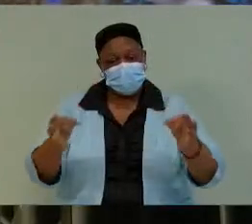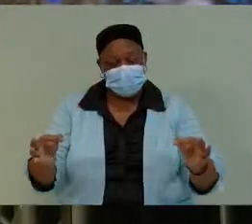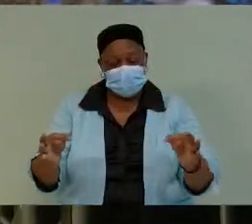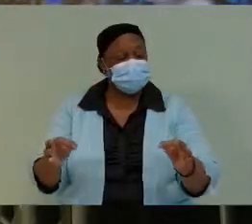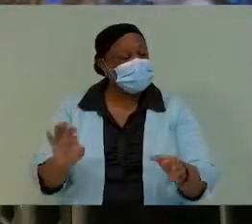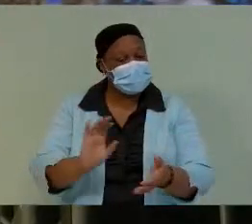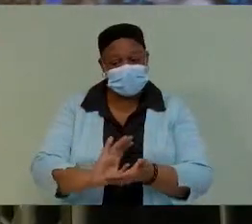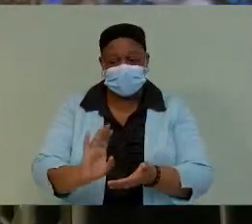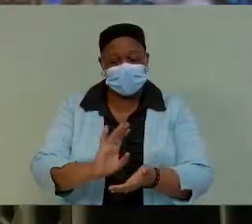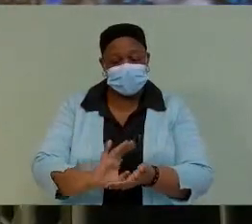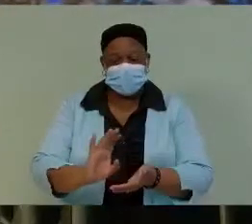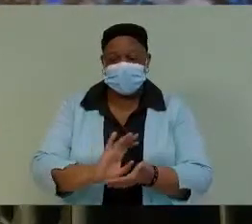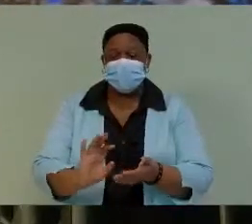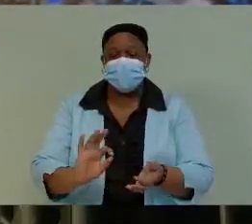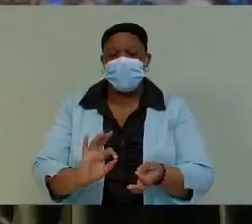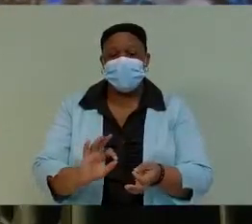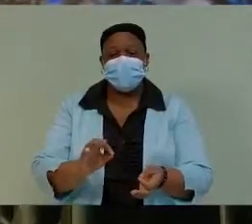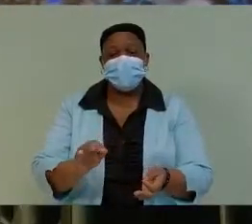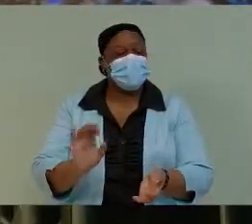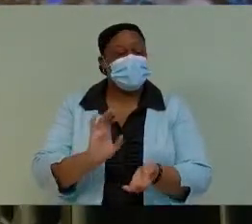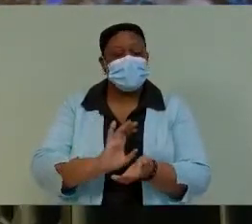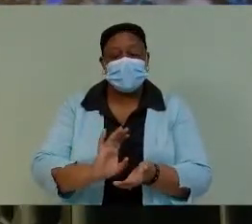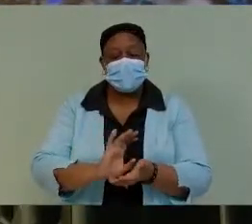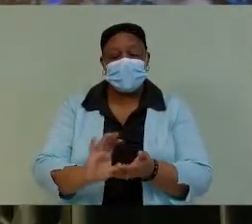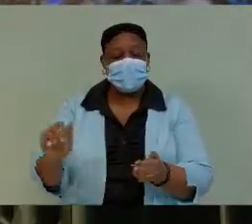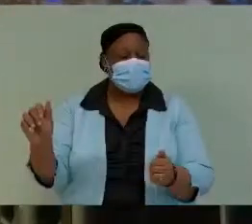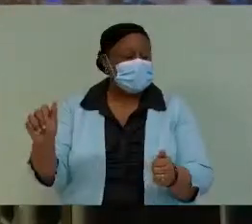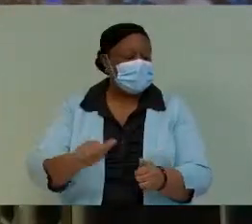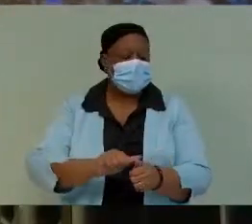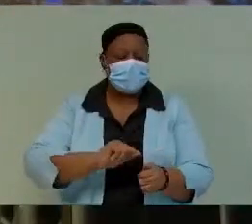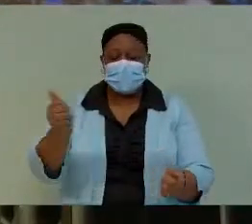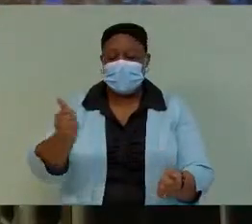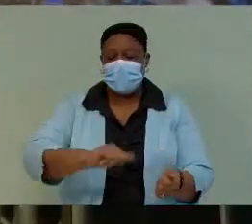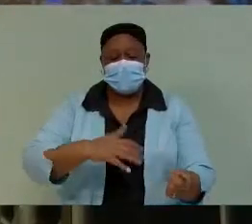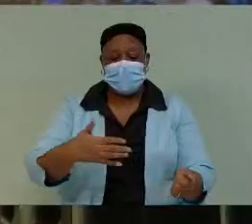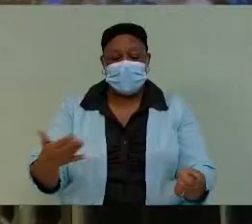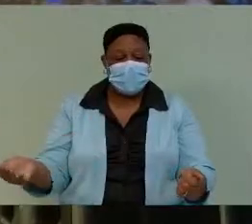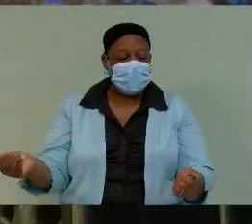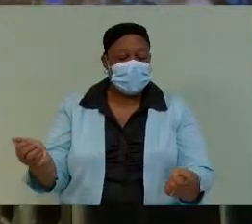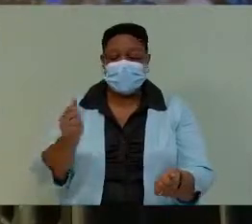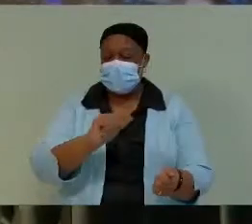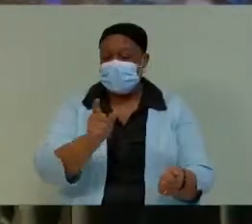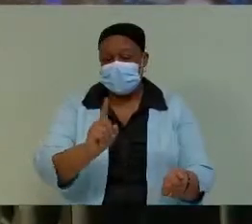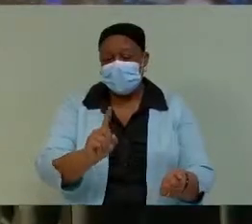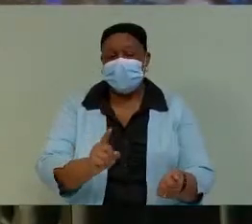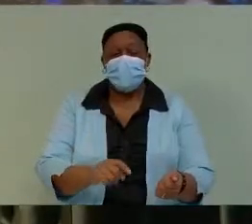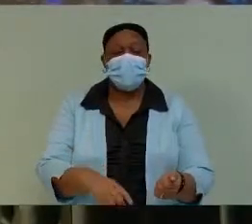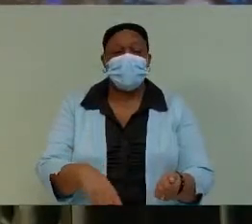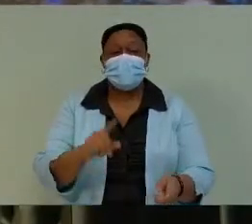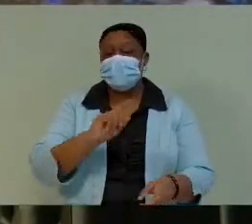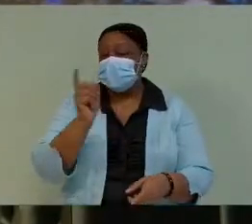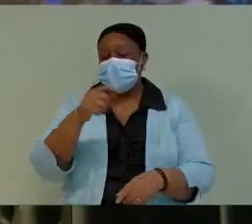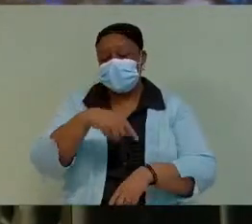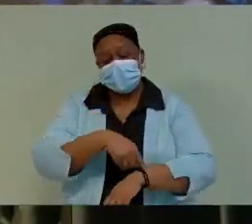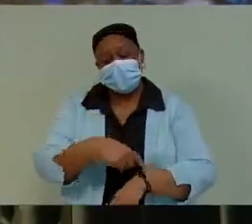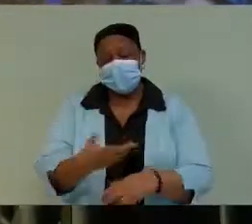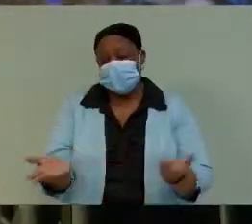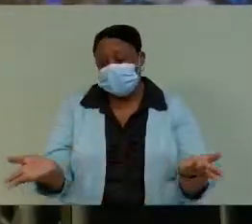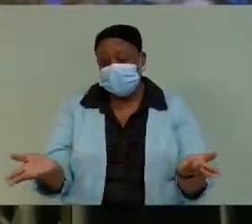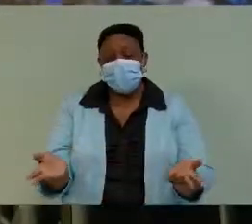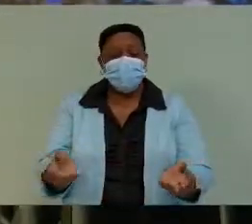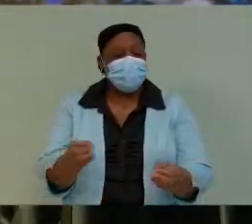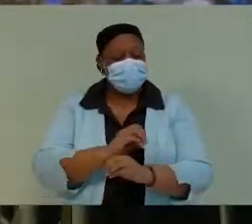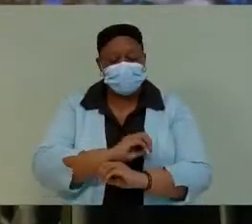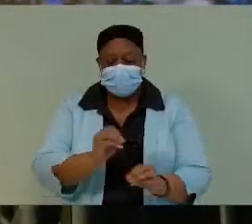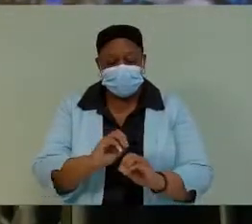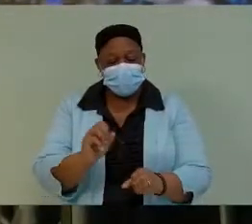Their motto is we clean anything, anywhere, anytime, no job too big, none too small. We